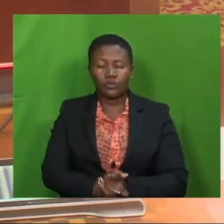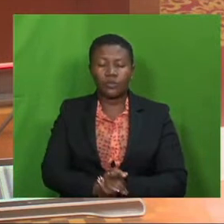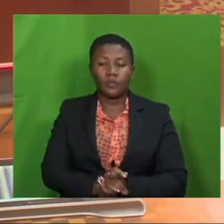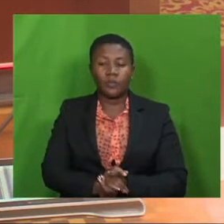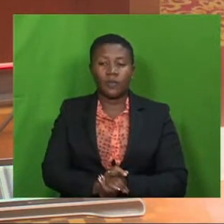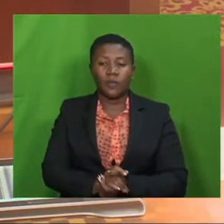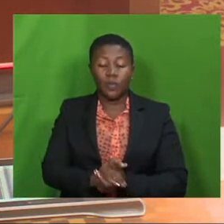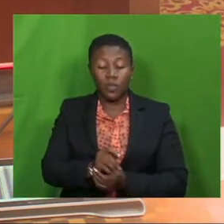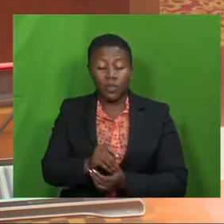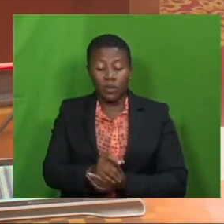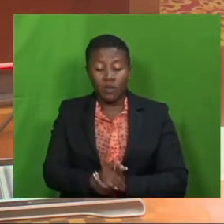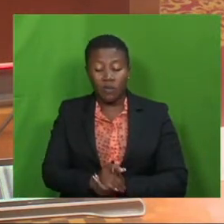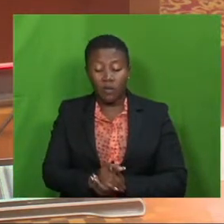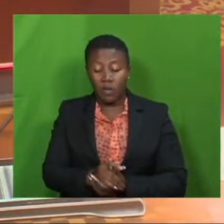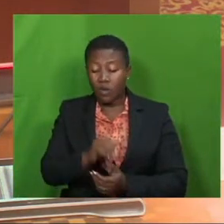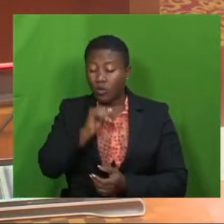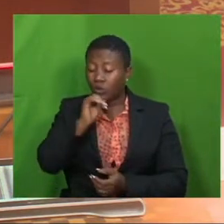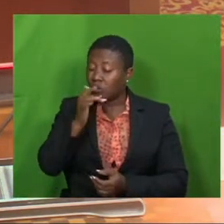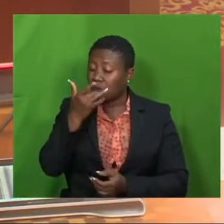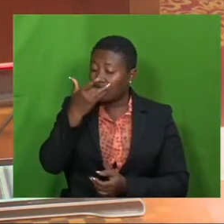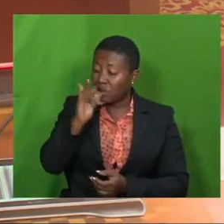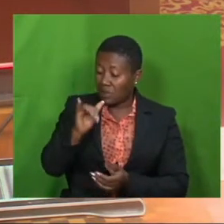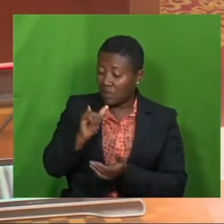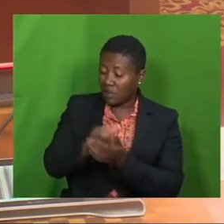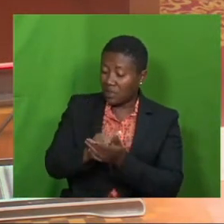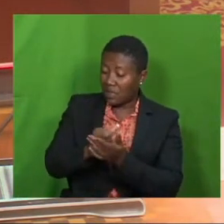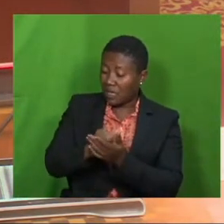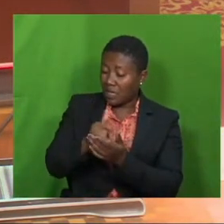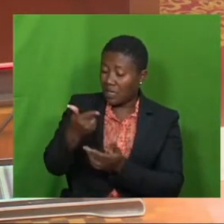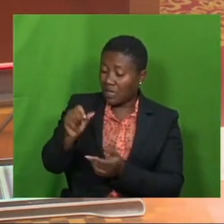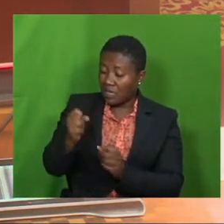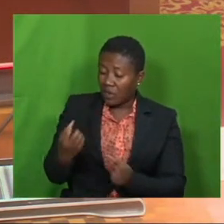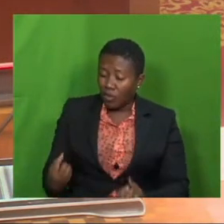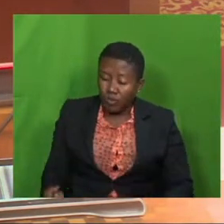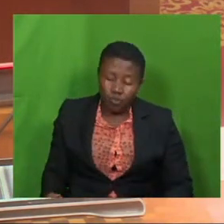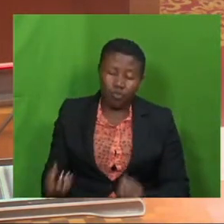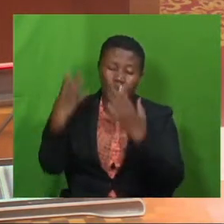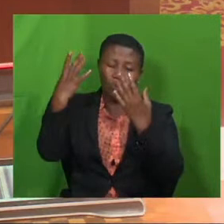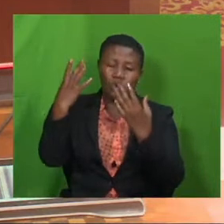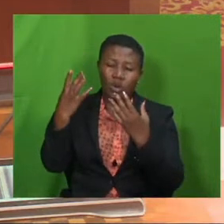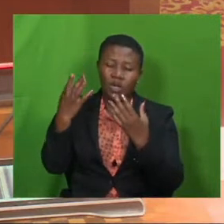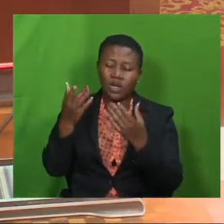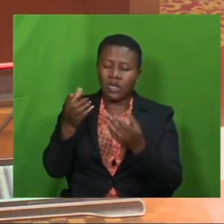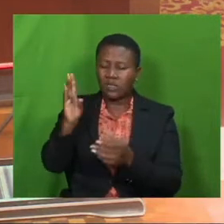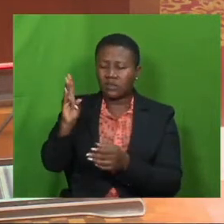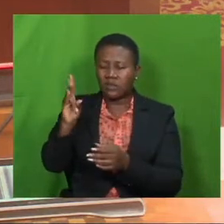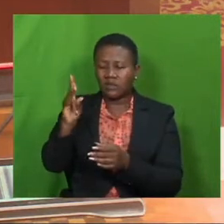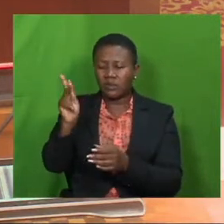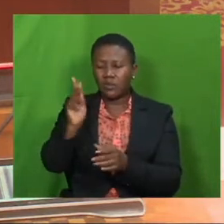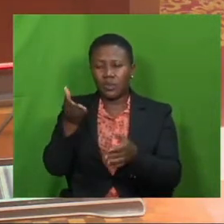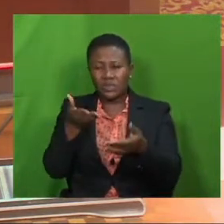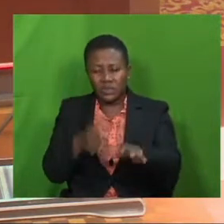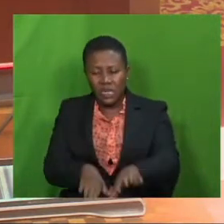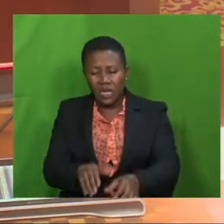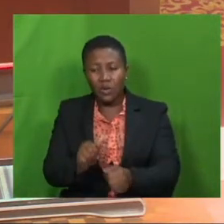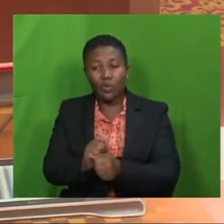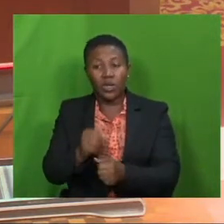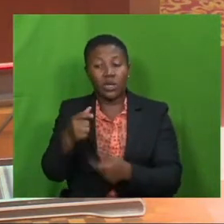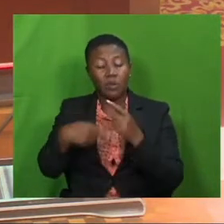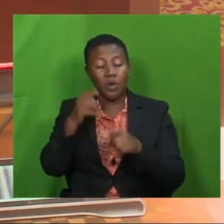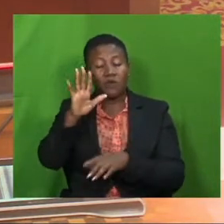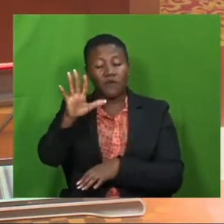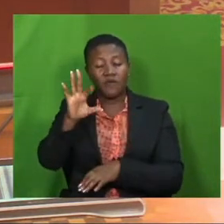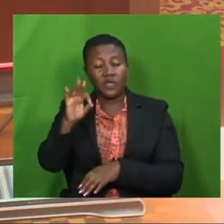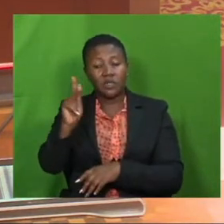Unfortunately, the explosion claimed the lives of 17 people and injured about 59 others. The